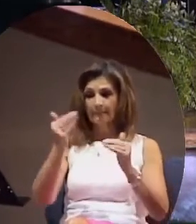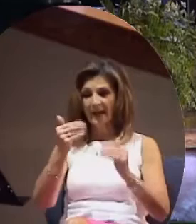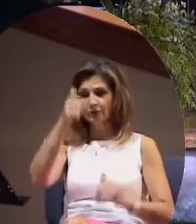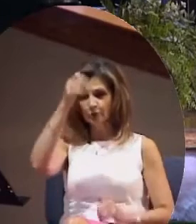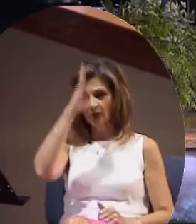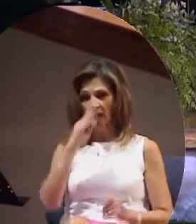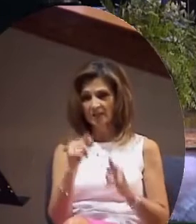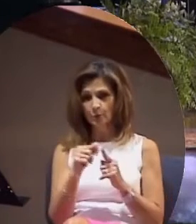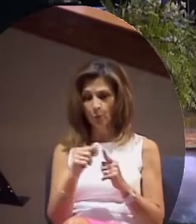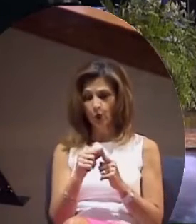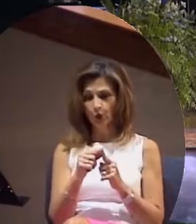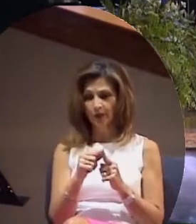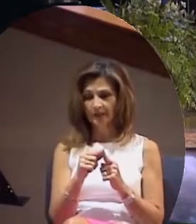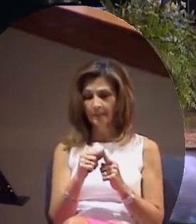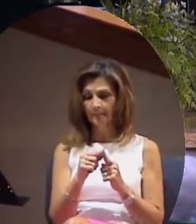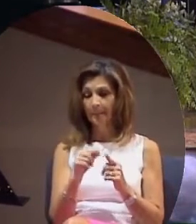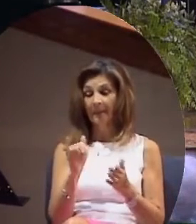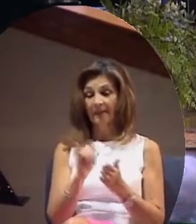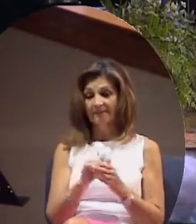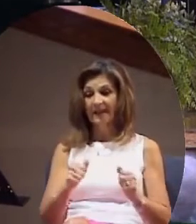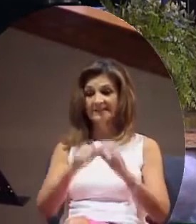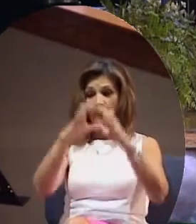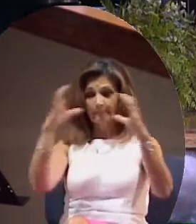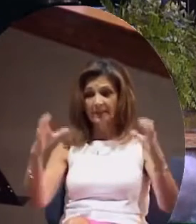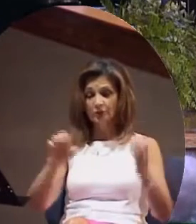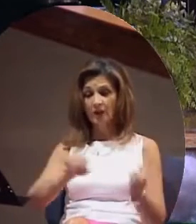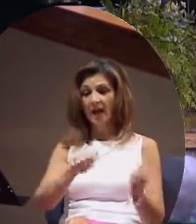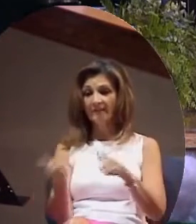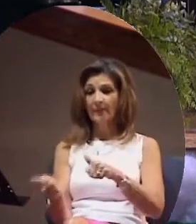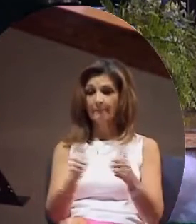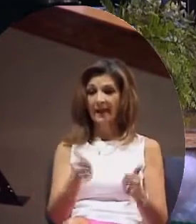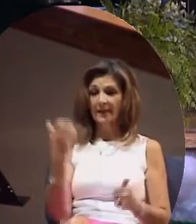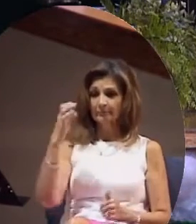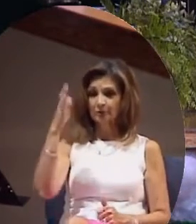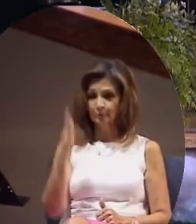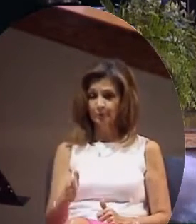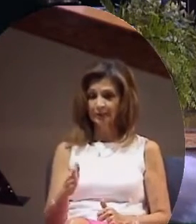Word of God. You can't tell me that that ain't a picture of a Baptist preacher.